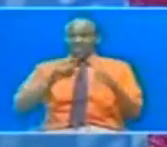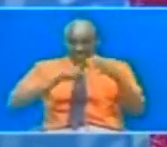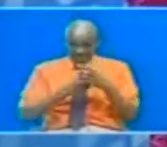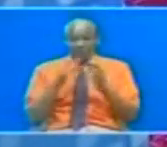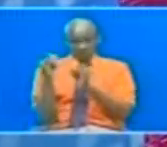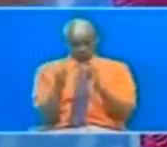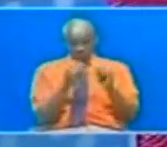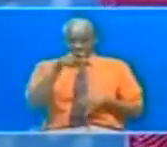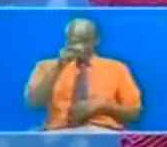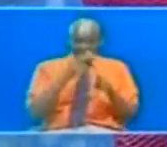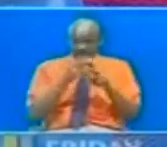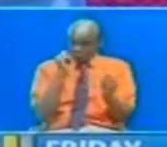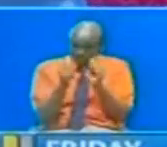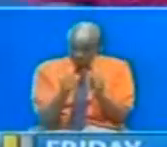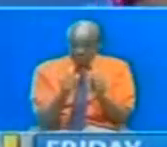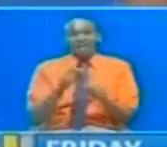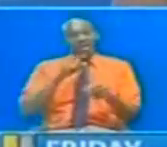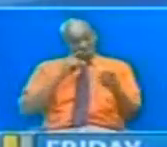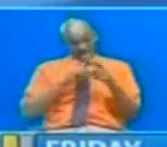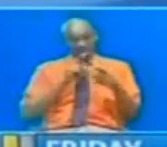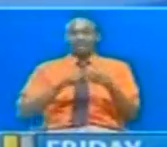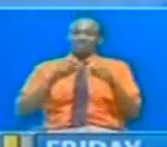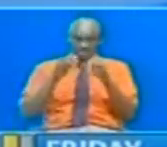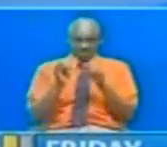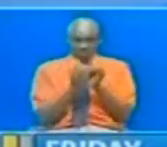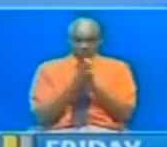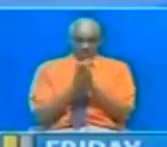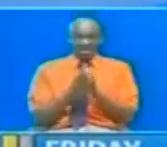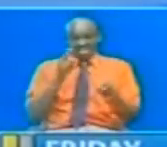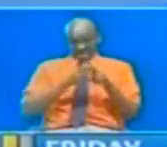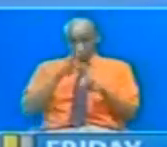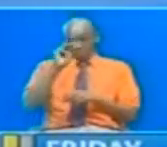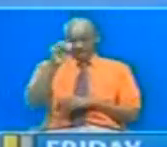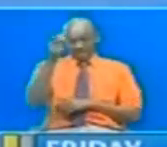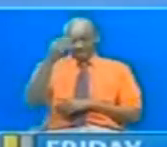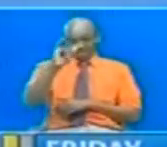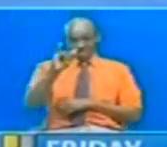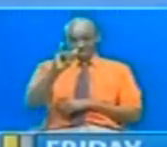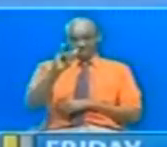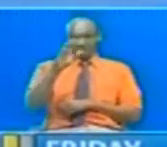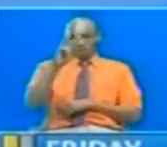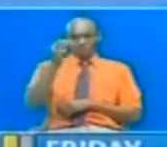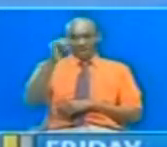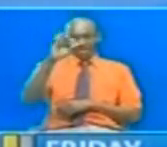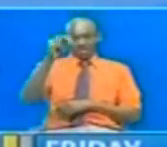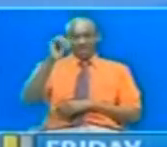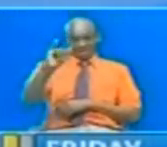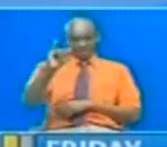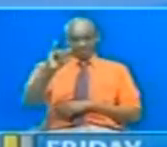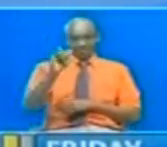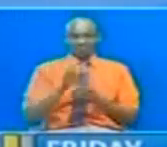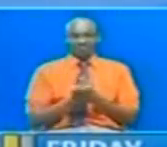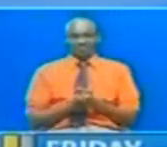uji introduce. Wewe ni nani? Alafu uende. Sawa? So, okay. My name is Wendy Waeni. And